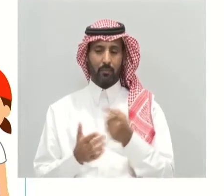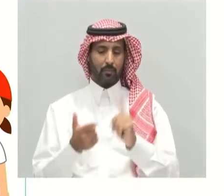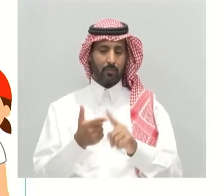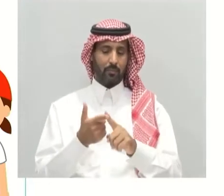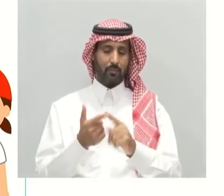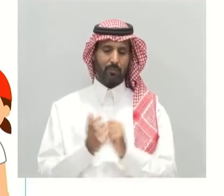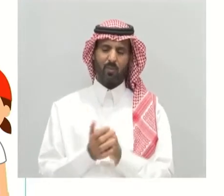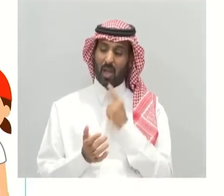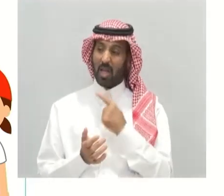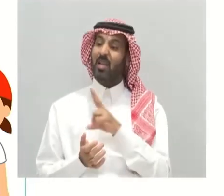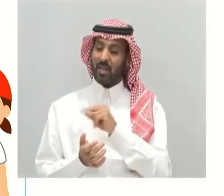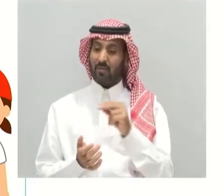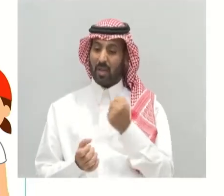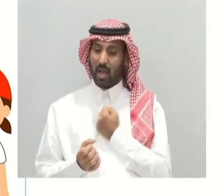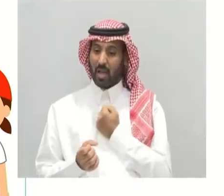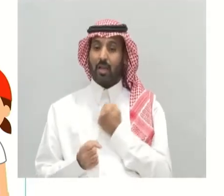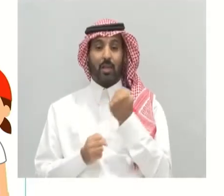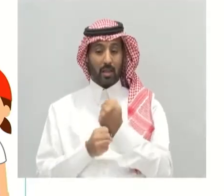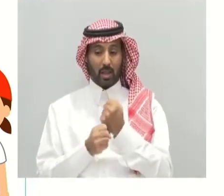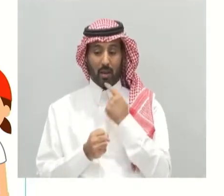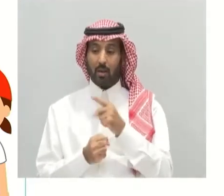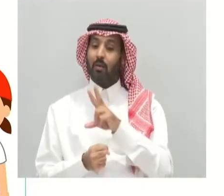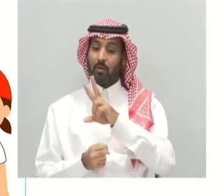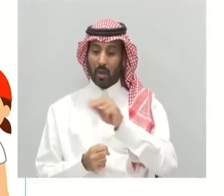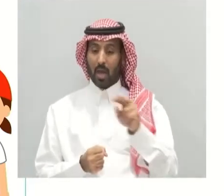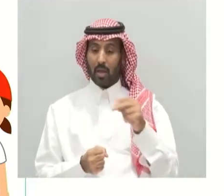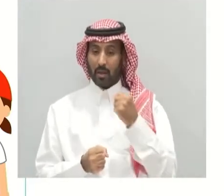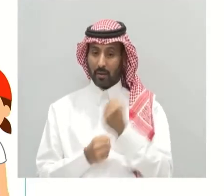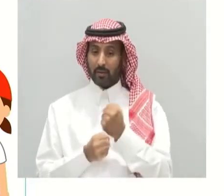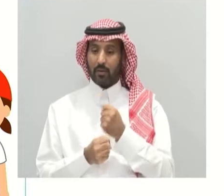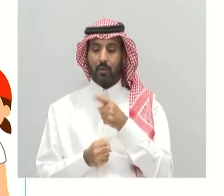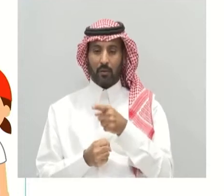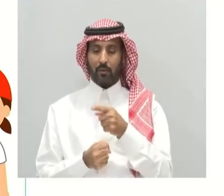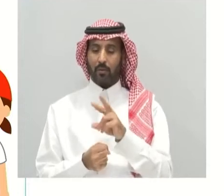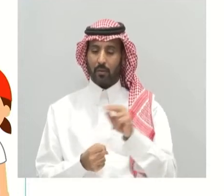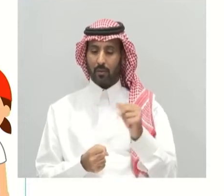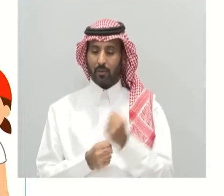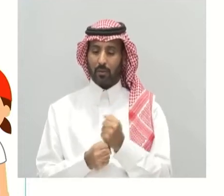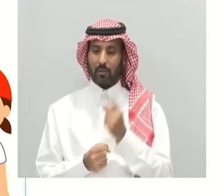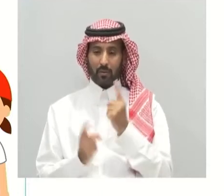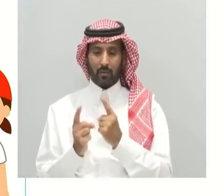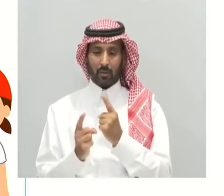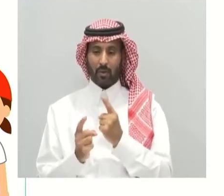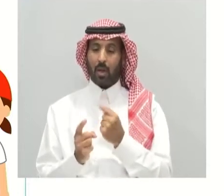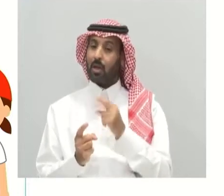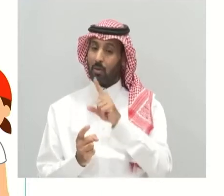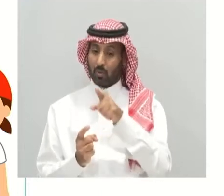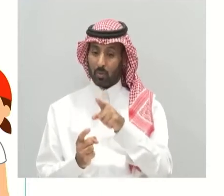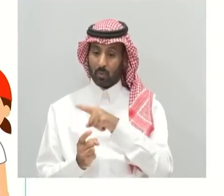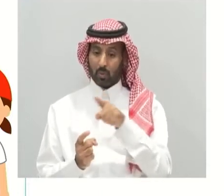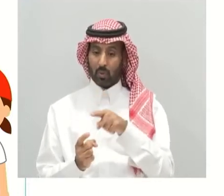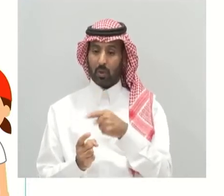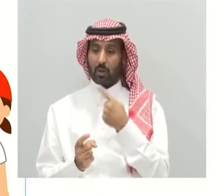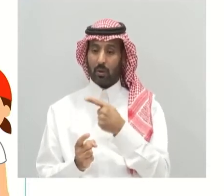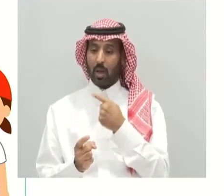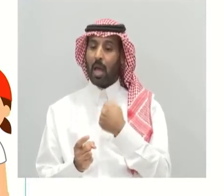second one, so did I. So did I, which is a comment that we use